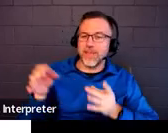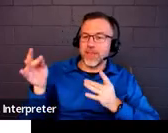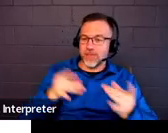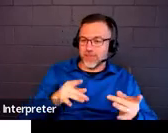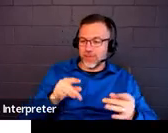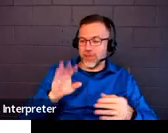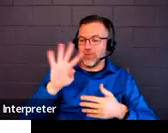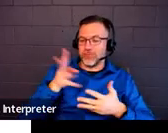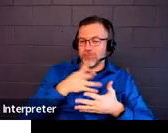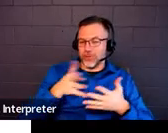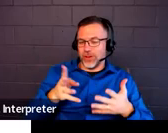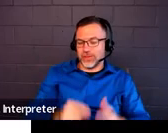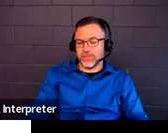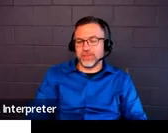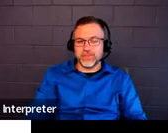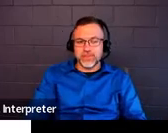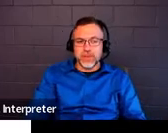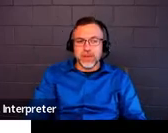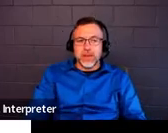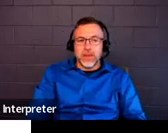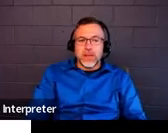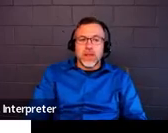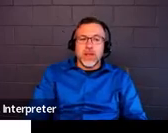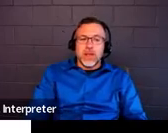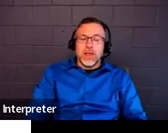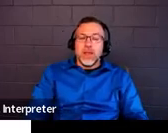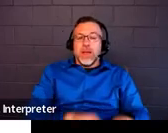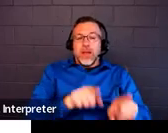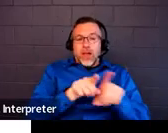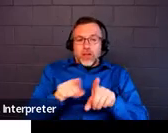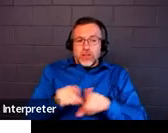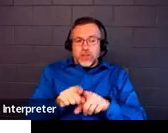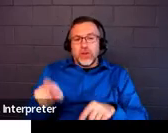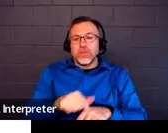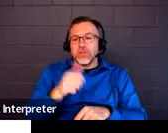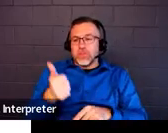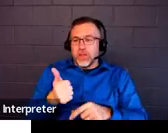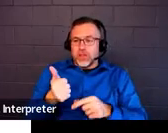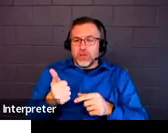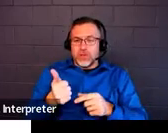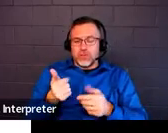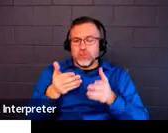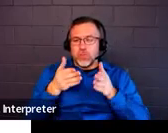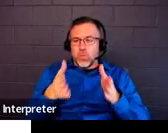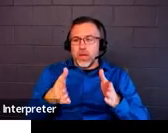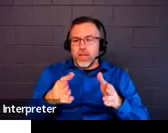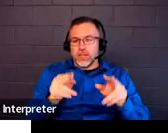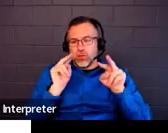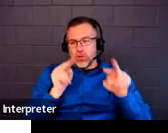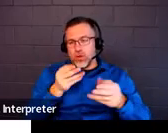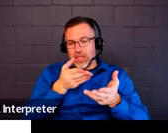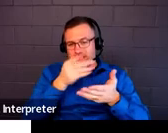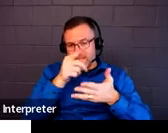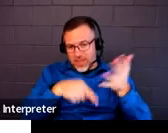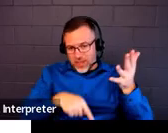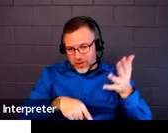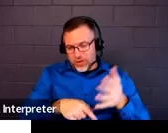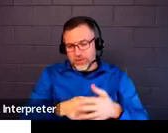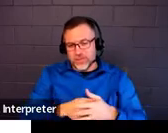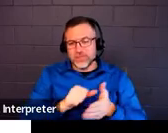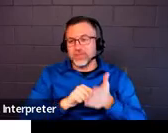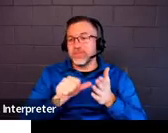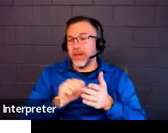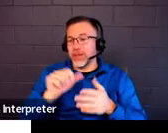on. But there's also additional guidance here if you would like to see it. There it is, it's on